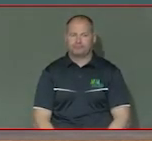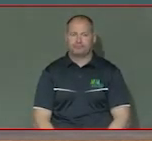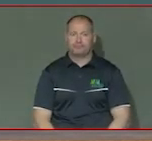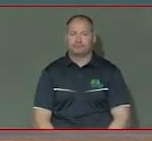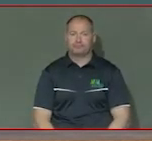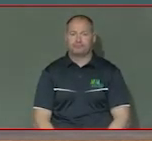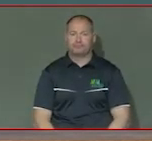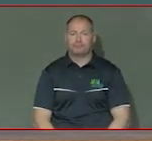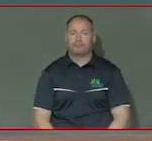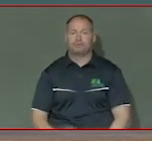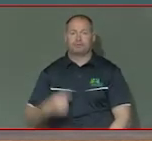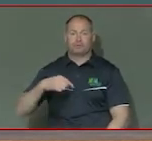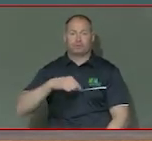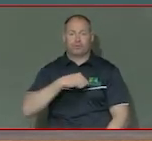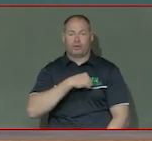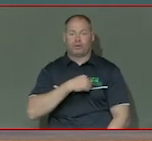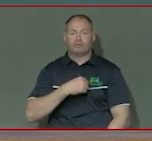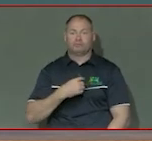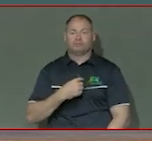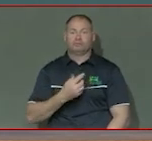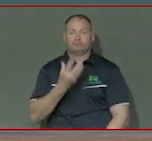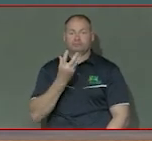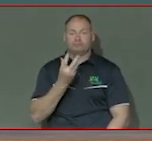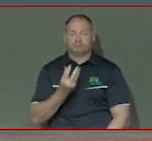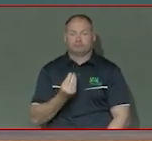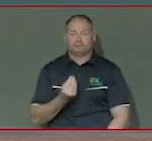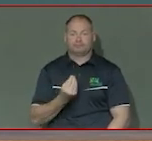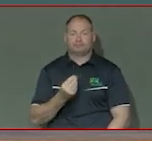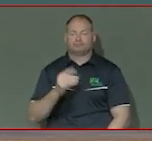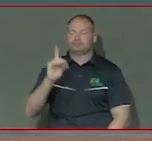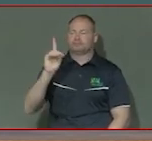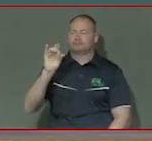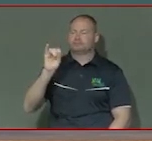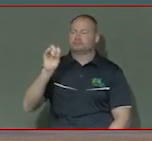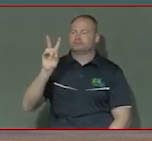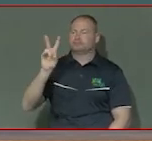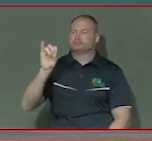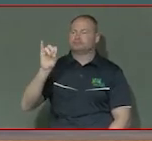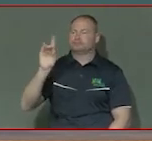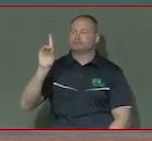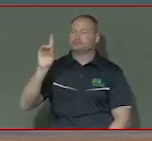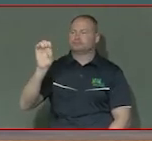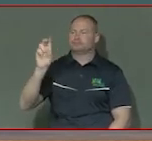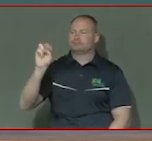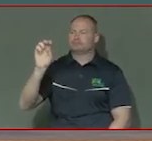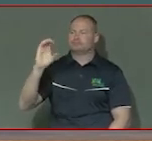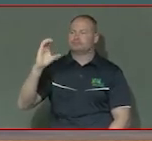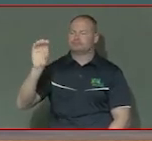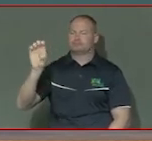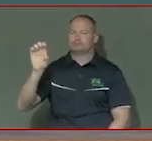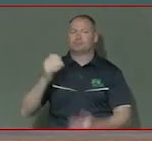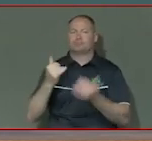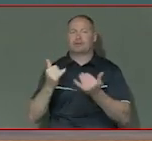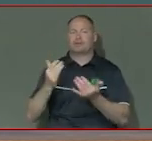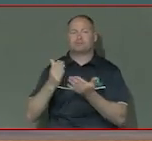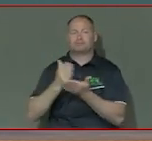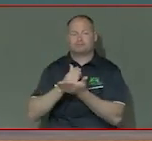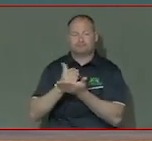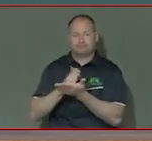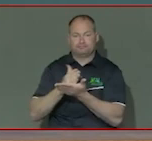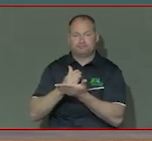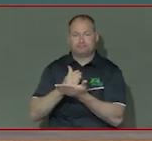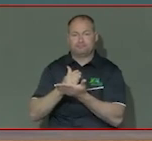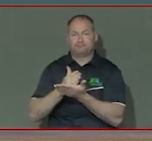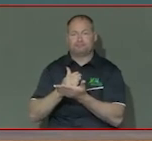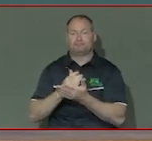Remember, if we have dividends, we have the interim dividend and we have the final